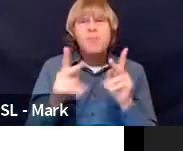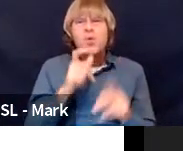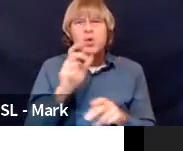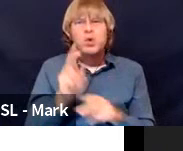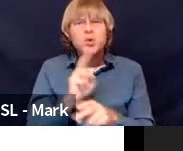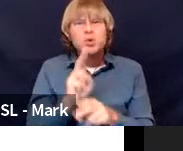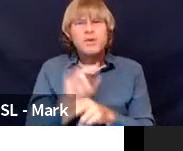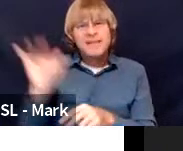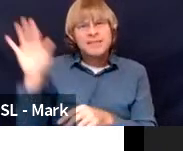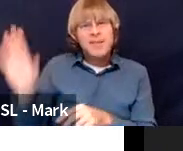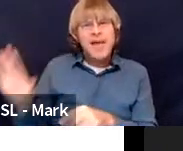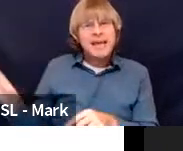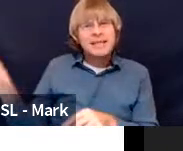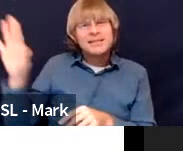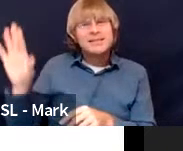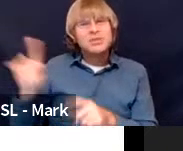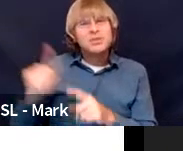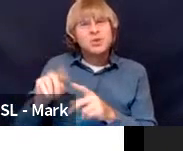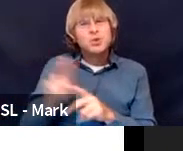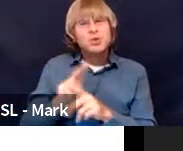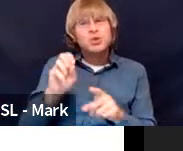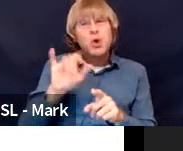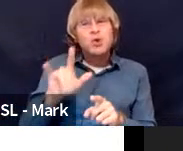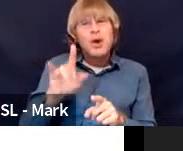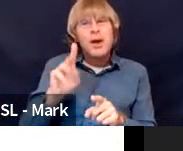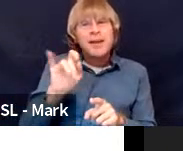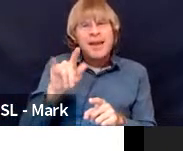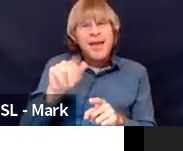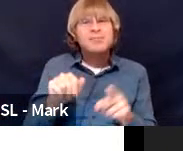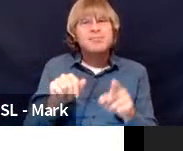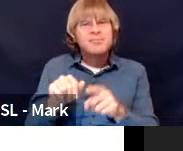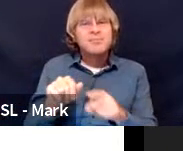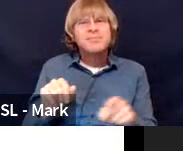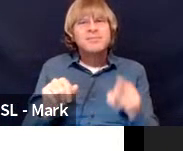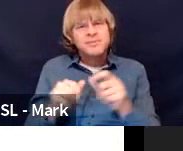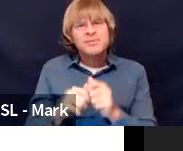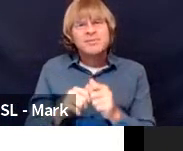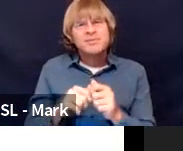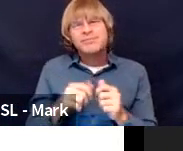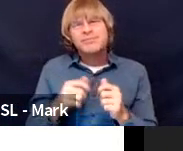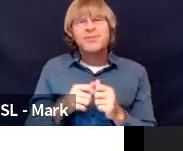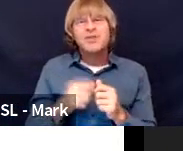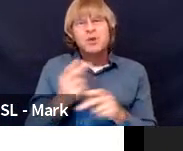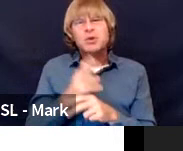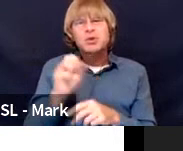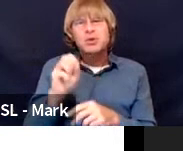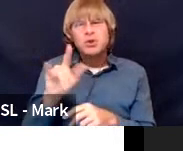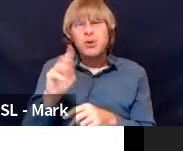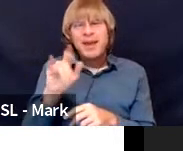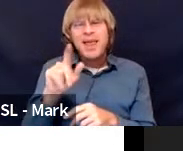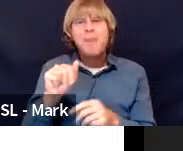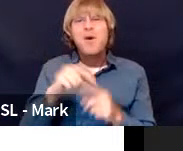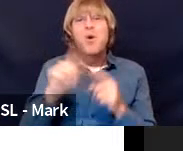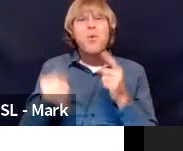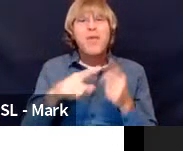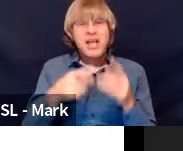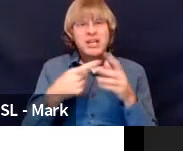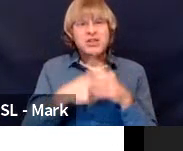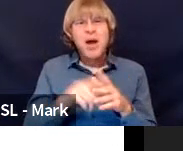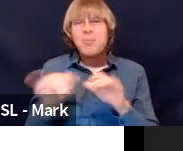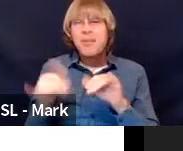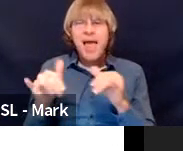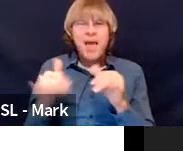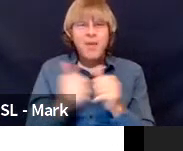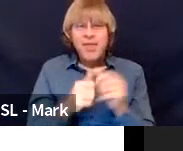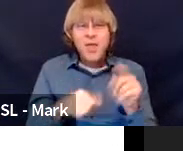the space to actually use social media. A lot of them were very, very against social media. But once they started playing around with